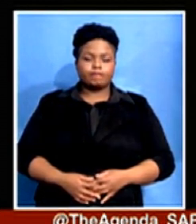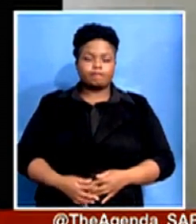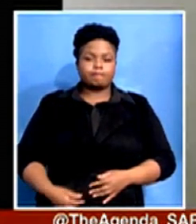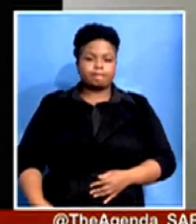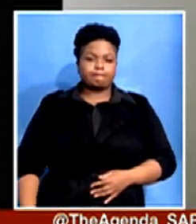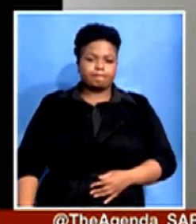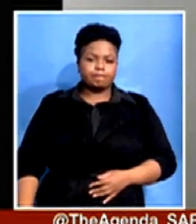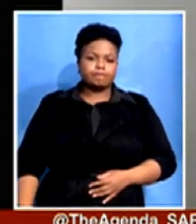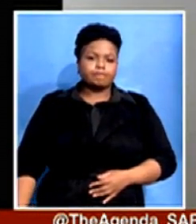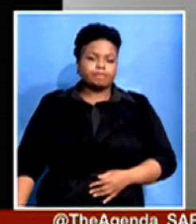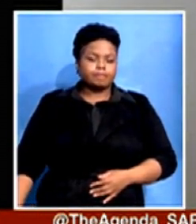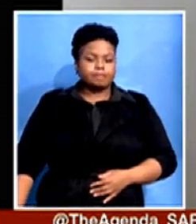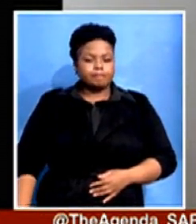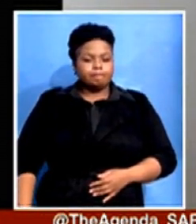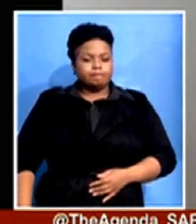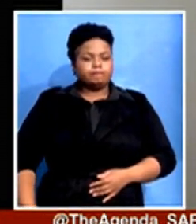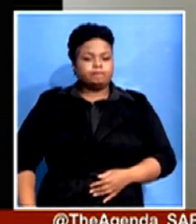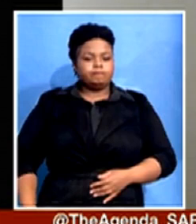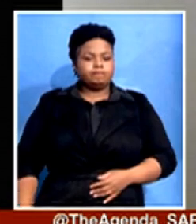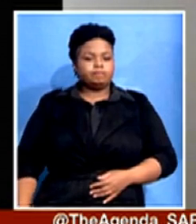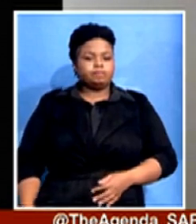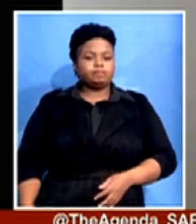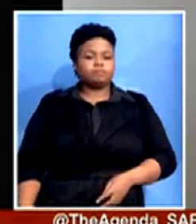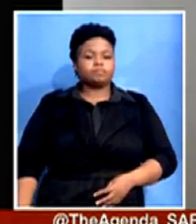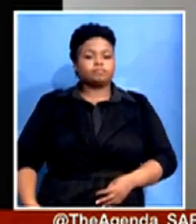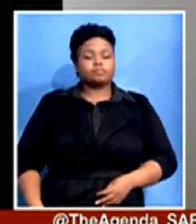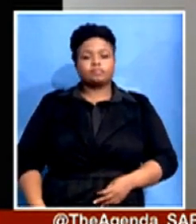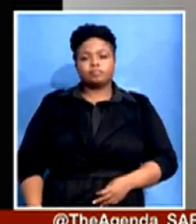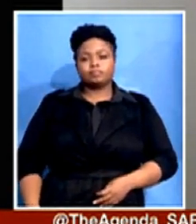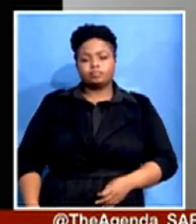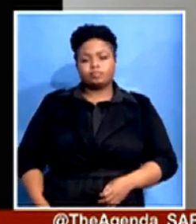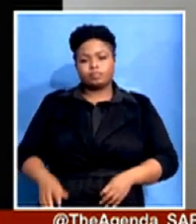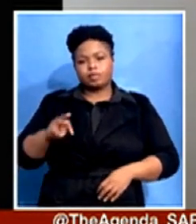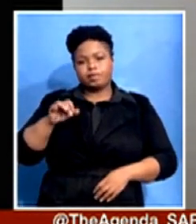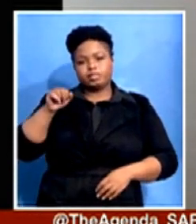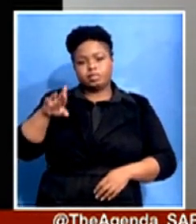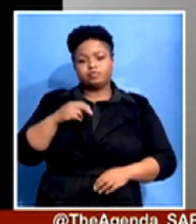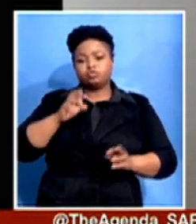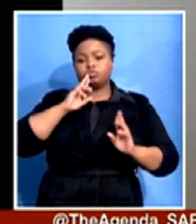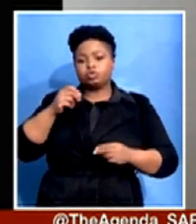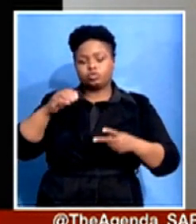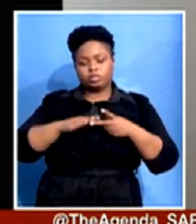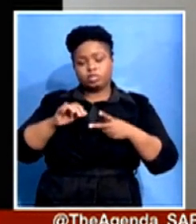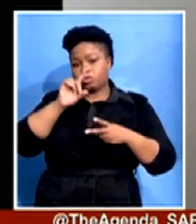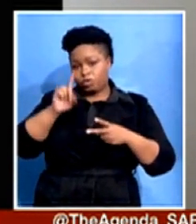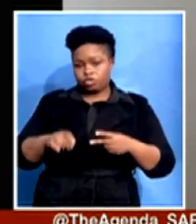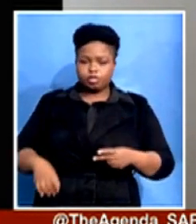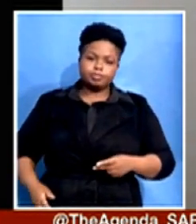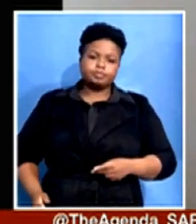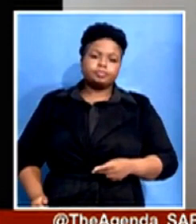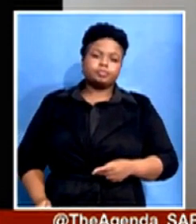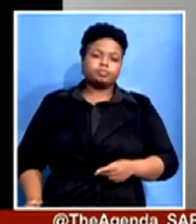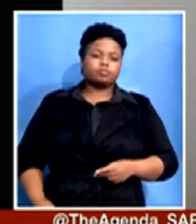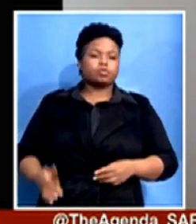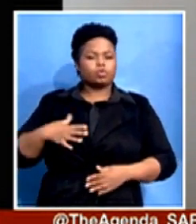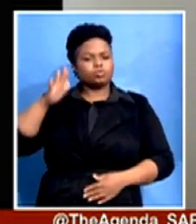Simater, if we can perhaps have you respond to the second question, which I will repeat. Why has it taken so long for South Africa to build